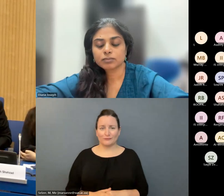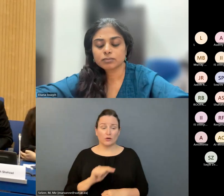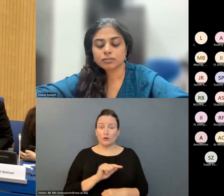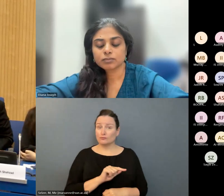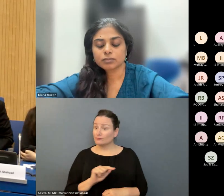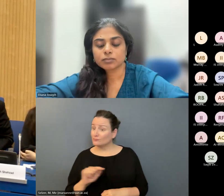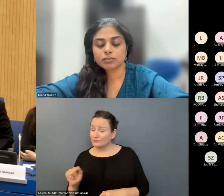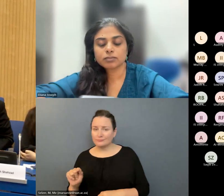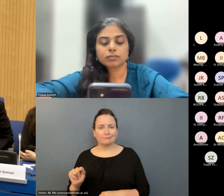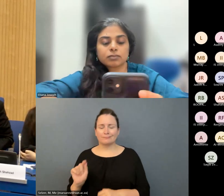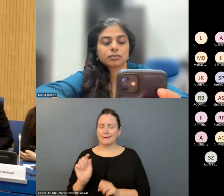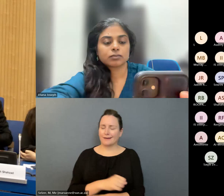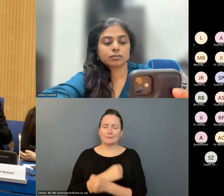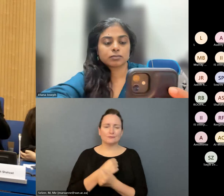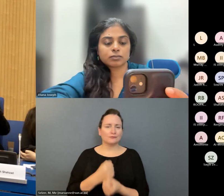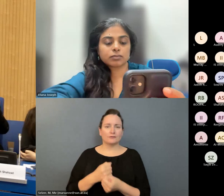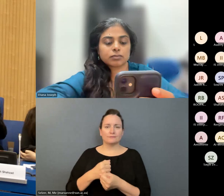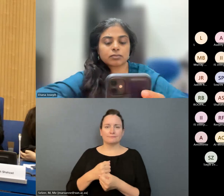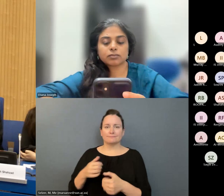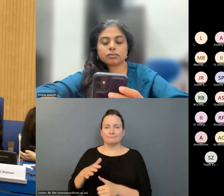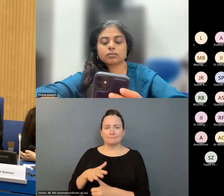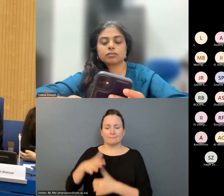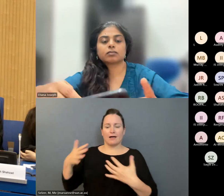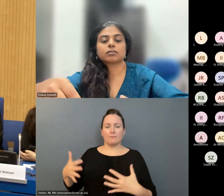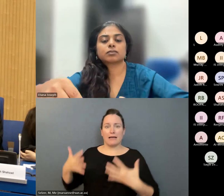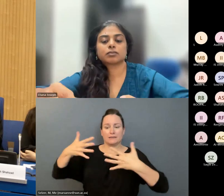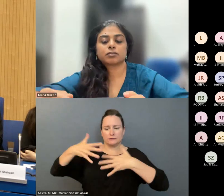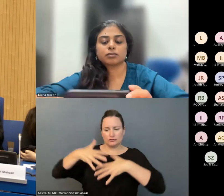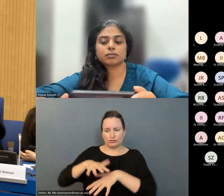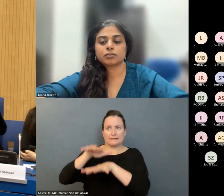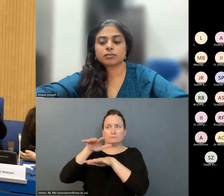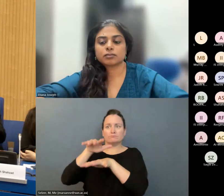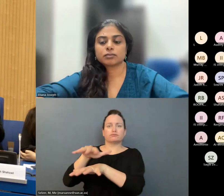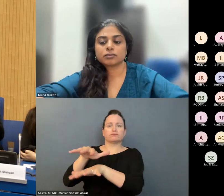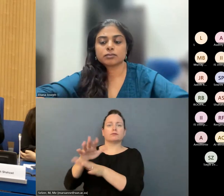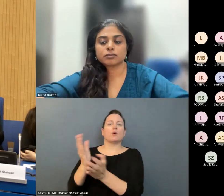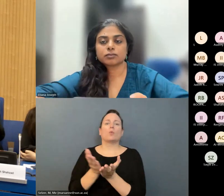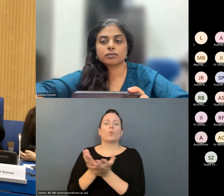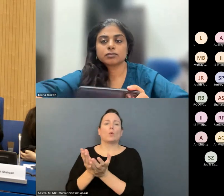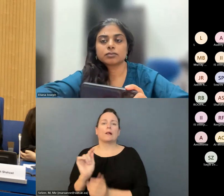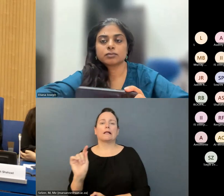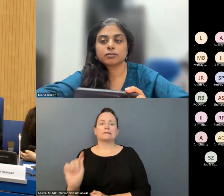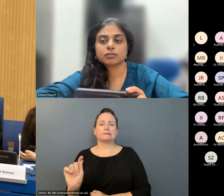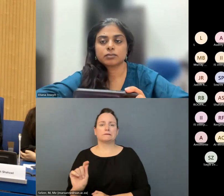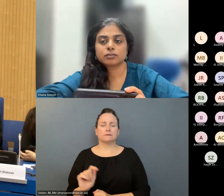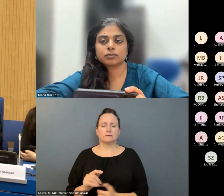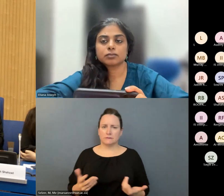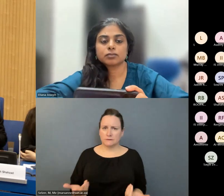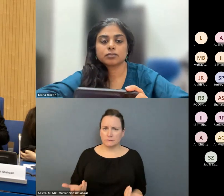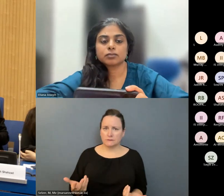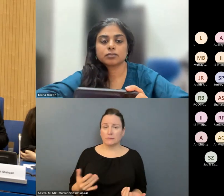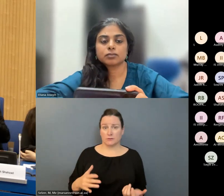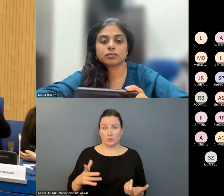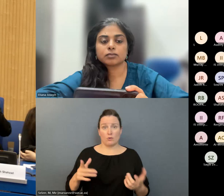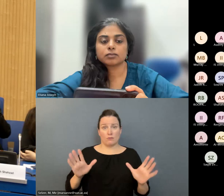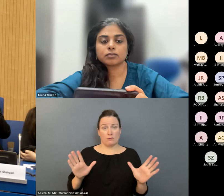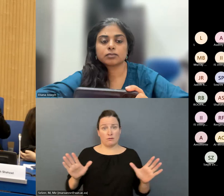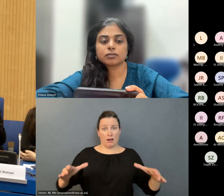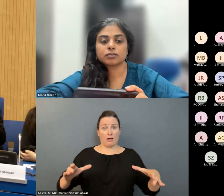specific characteristics. So the teacher has got to pay attention to them for them